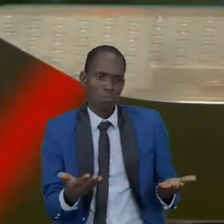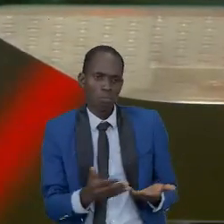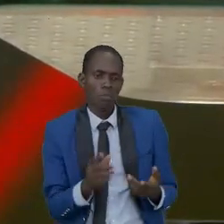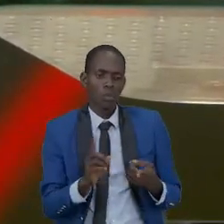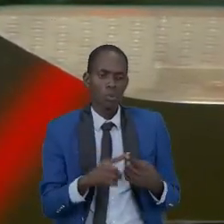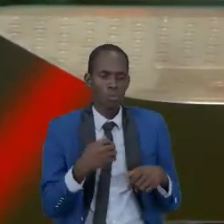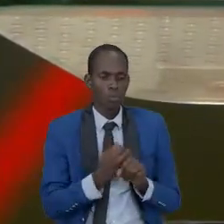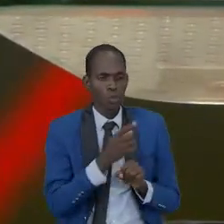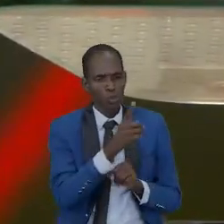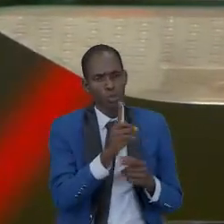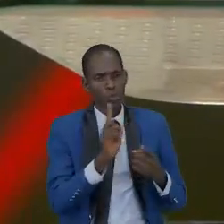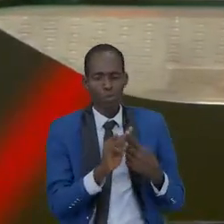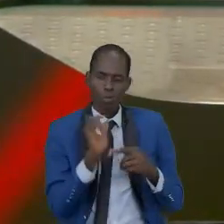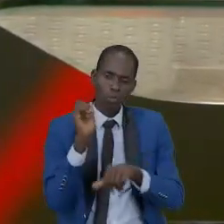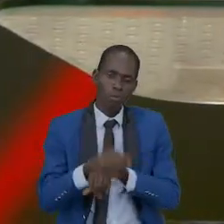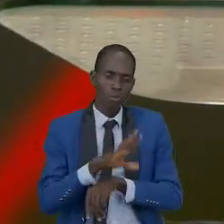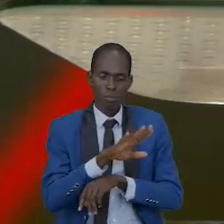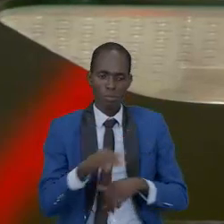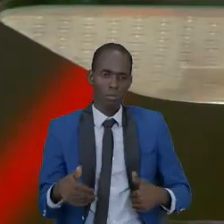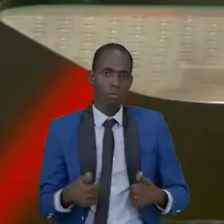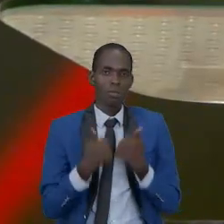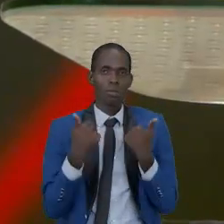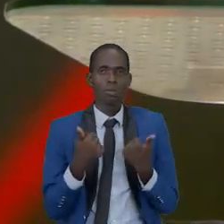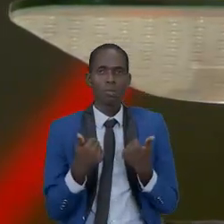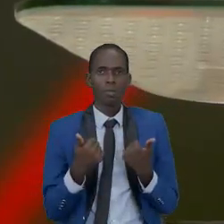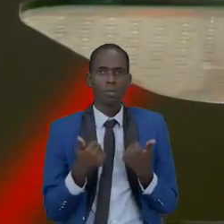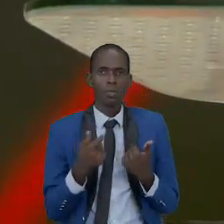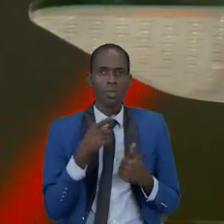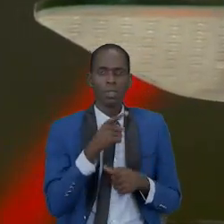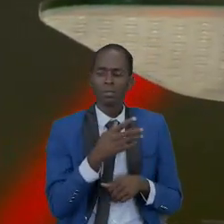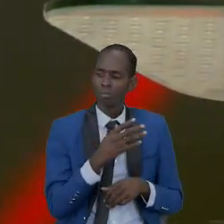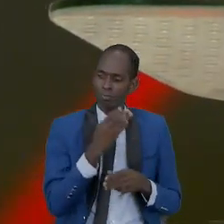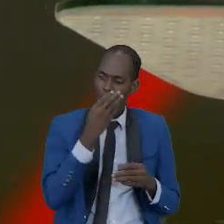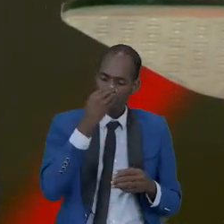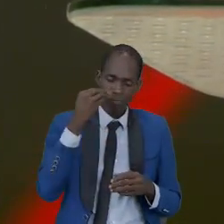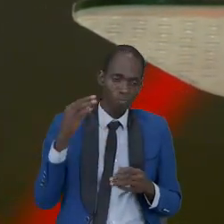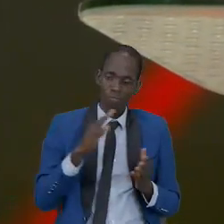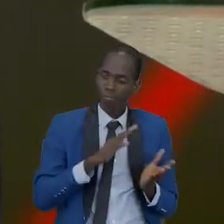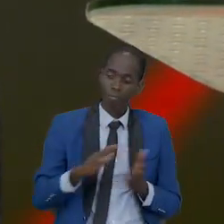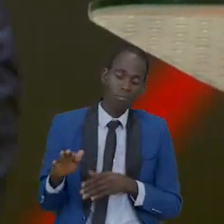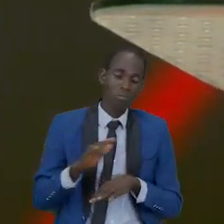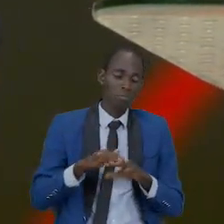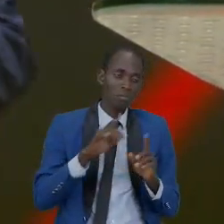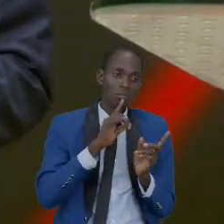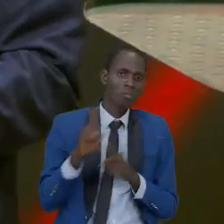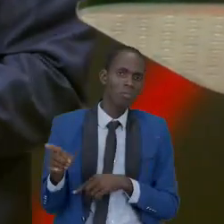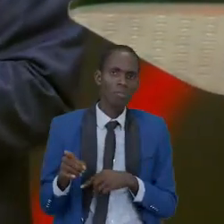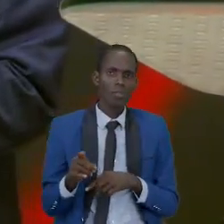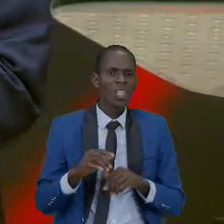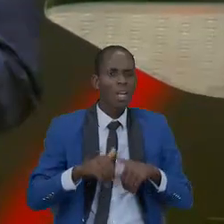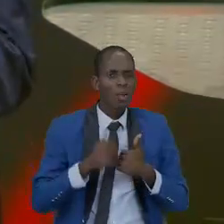you overcome the challenge. And you neglect him. You don't answer him. How do you